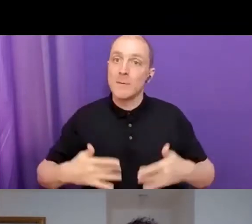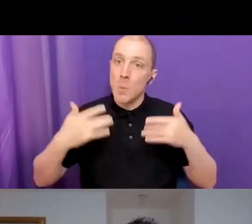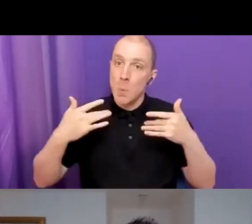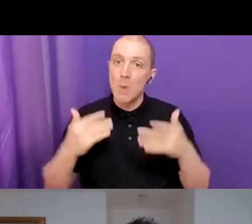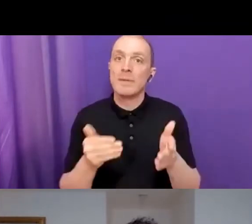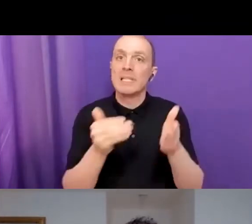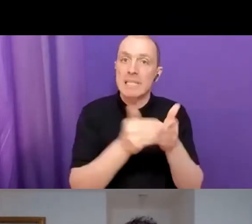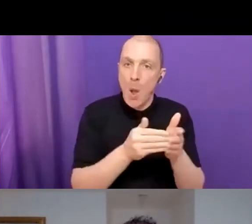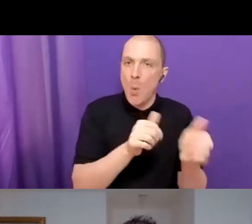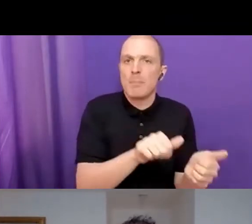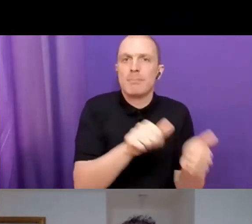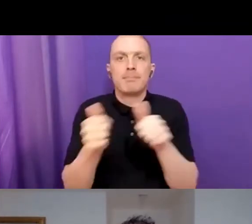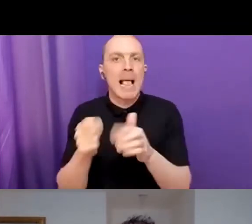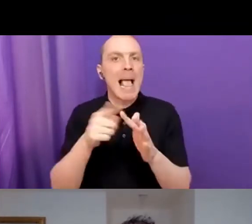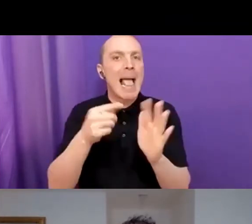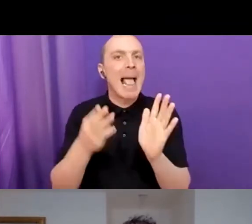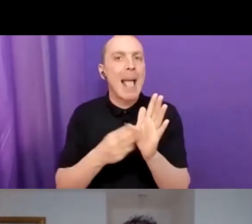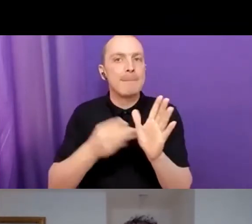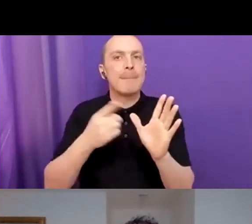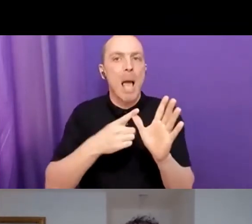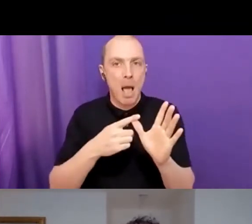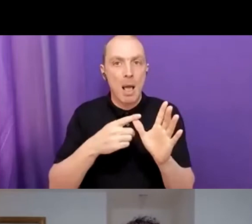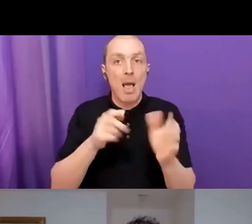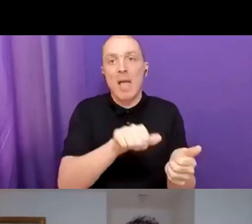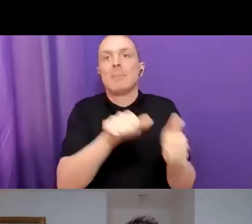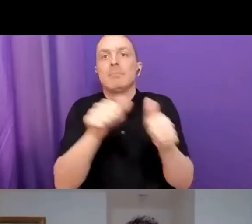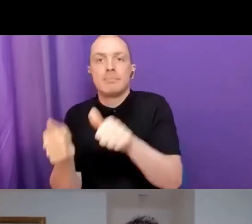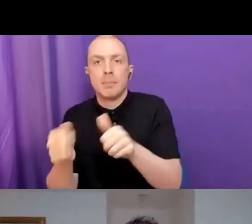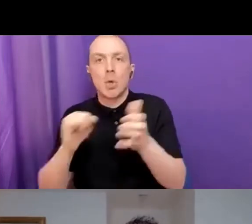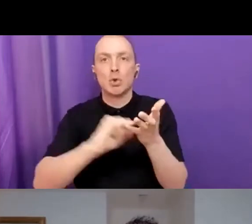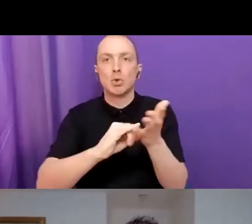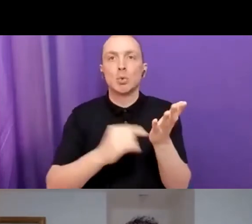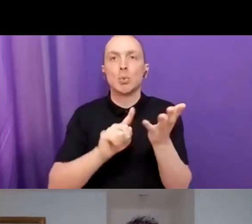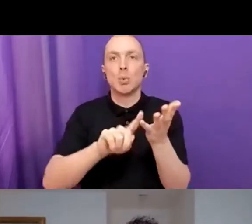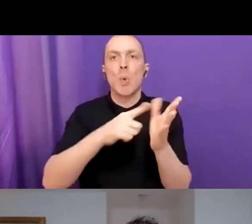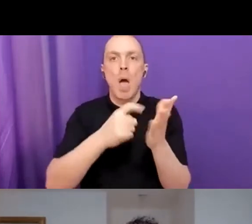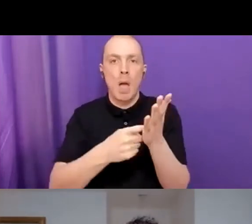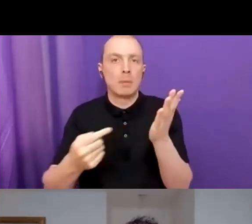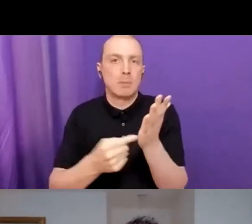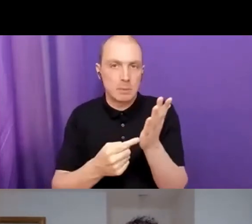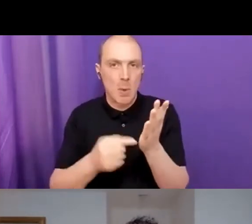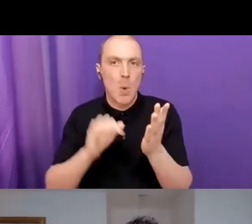then on to Stuart, I think, to provide more detail on Traveline. Thanks very much, guys.